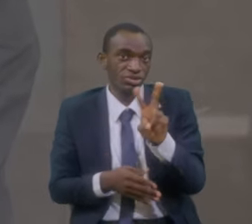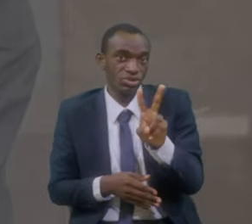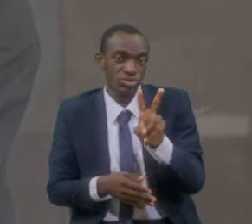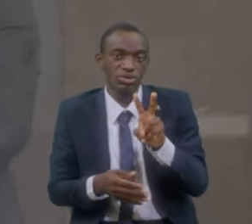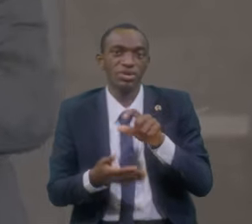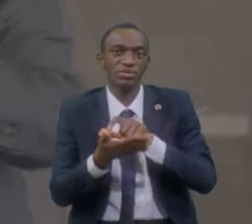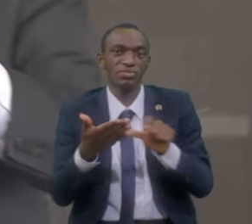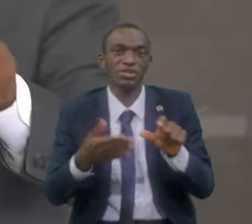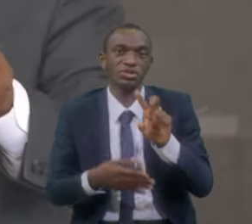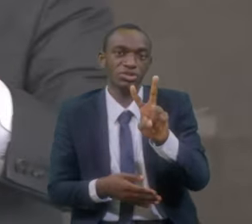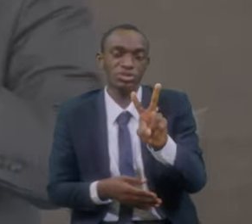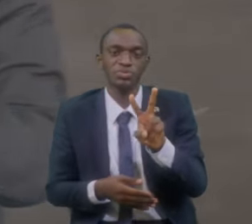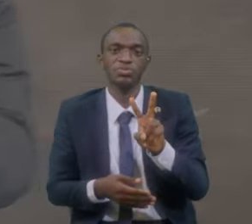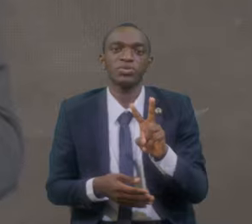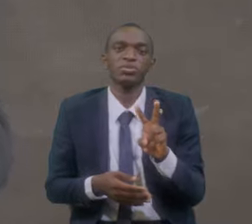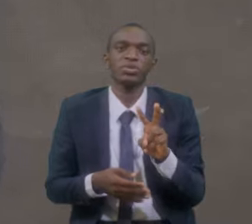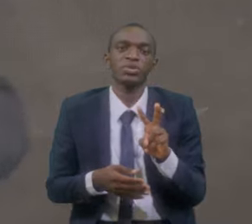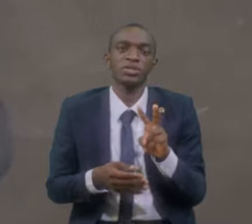2, it says,